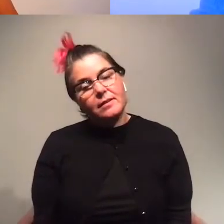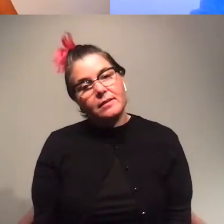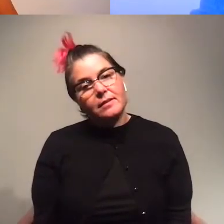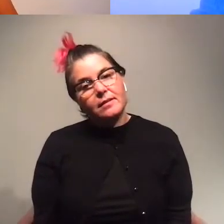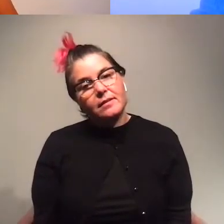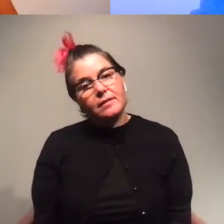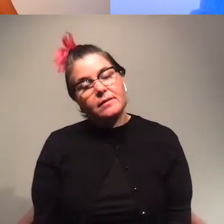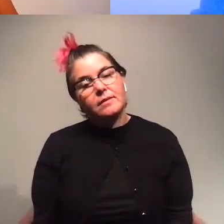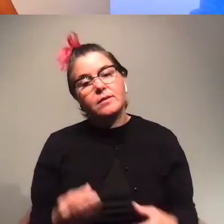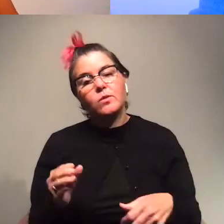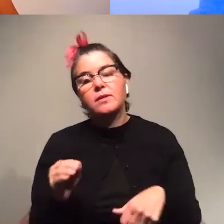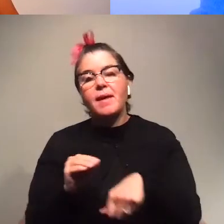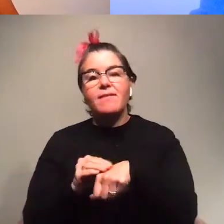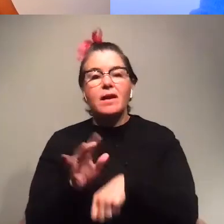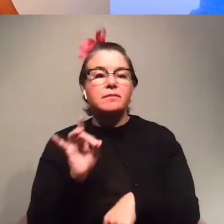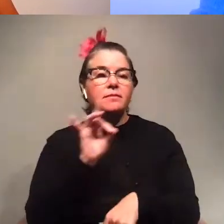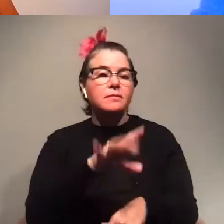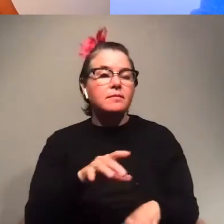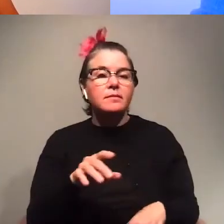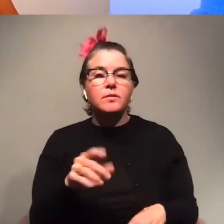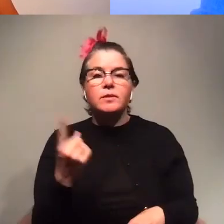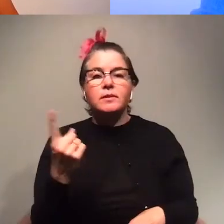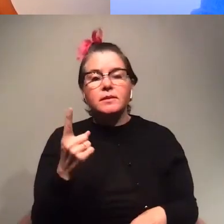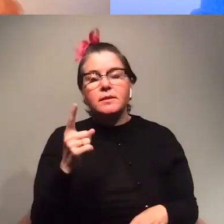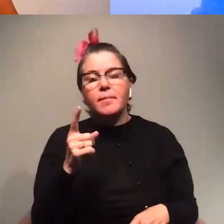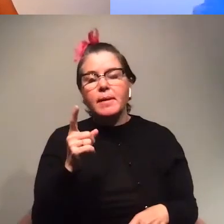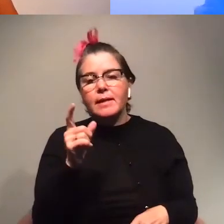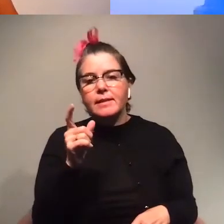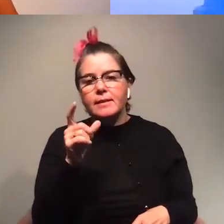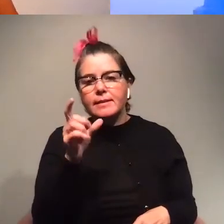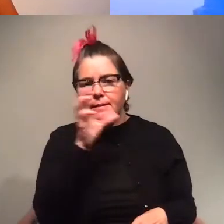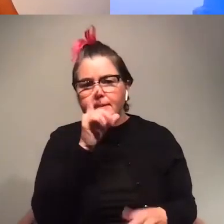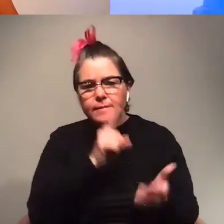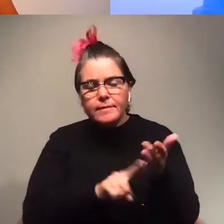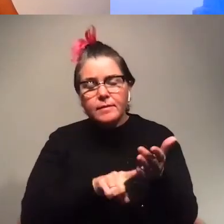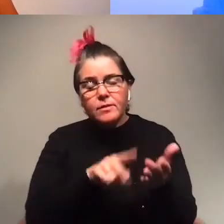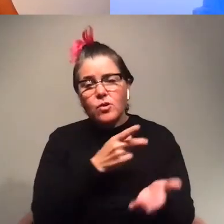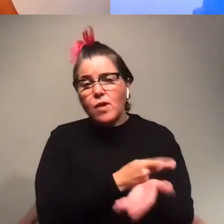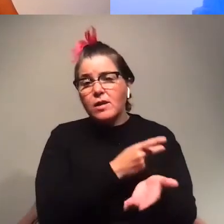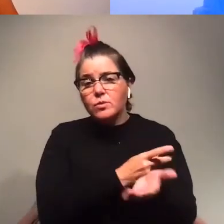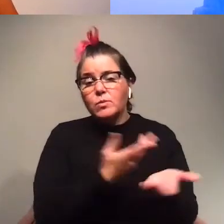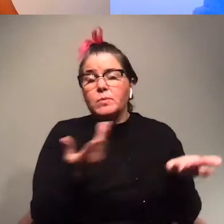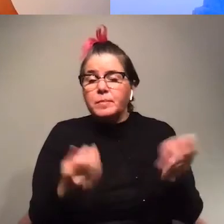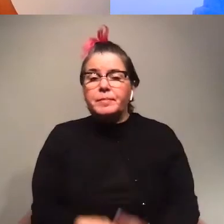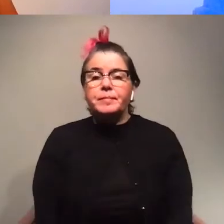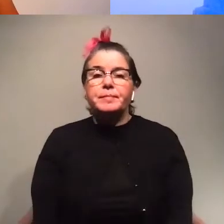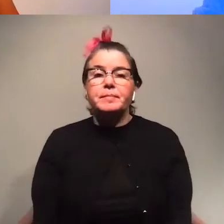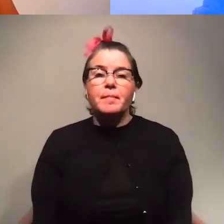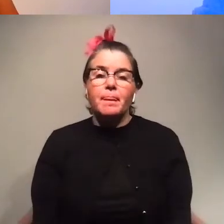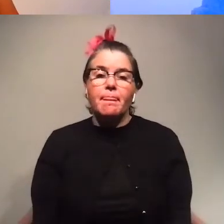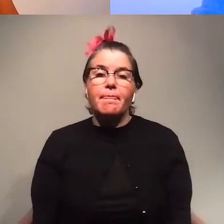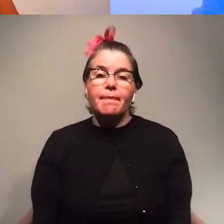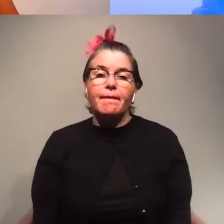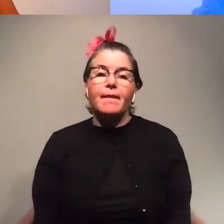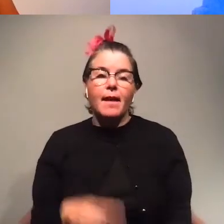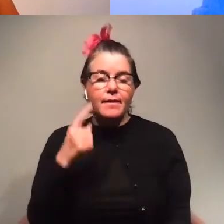what's an advice I would give to someone looking into graduate school? Because I think that's kind of important.